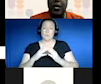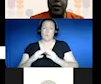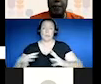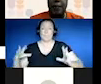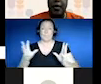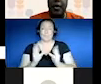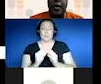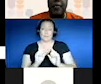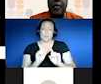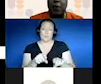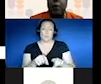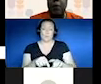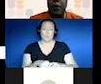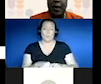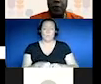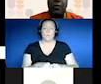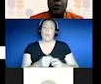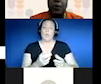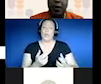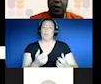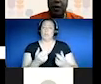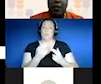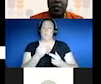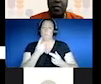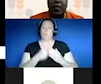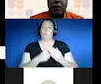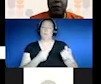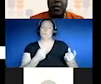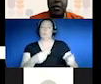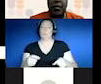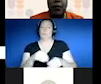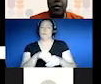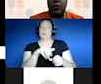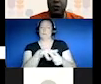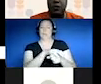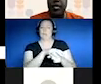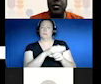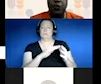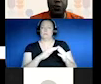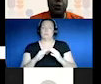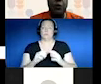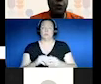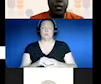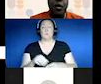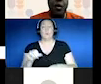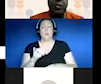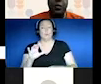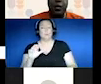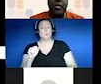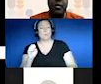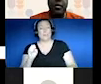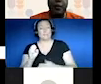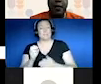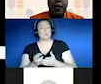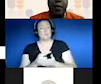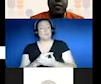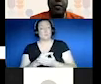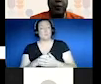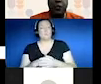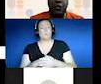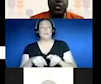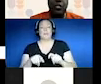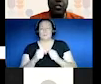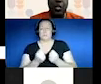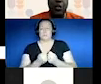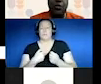attend, and they report back what's going on within the community. We also do case reviews. So our team has